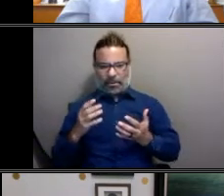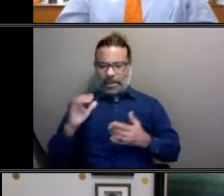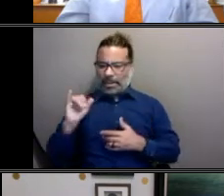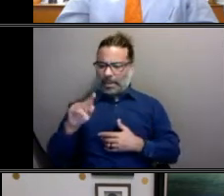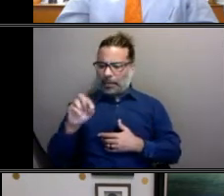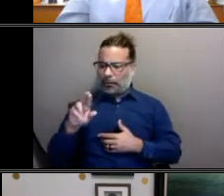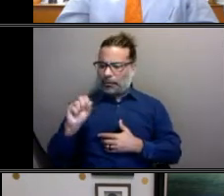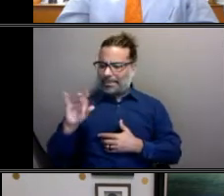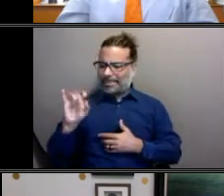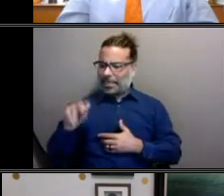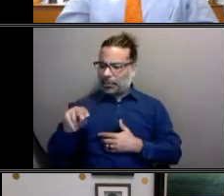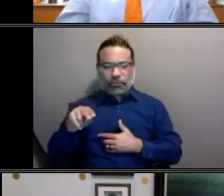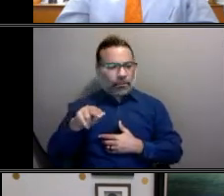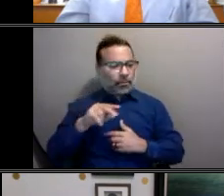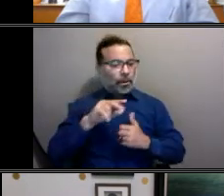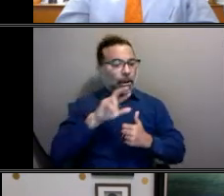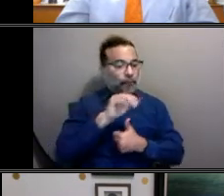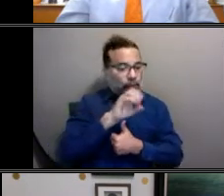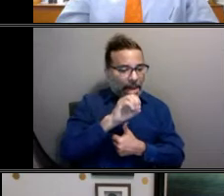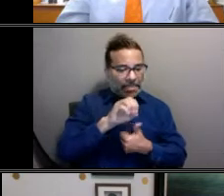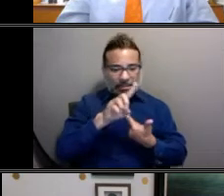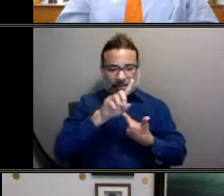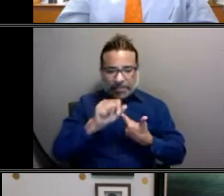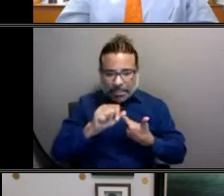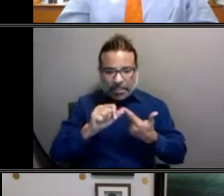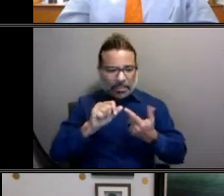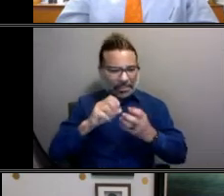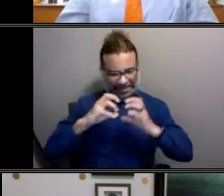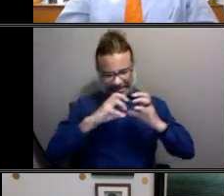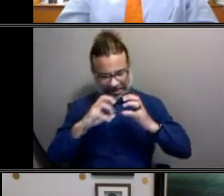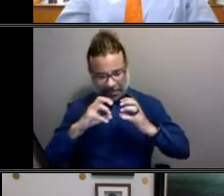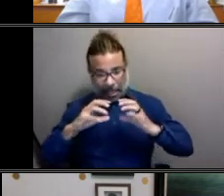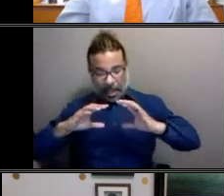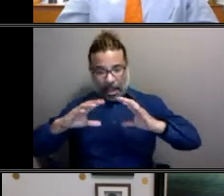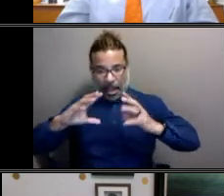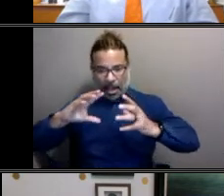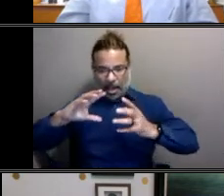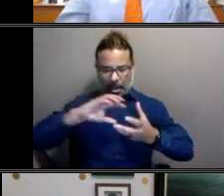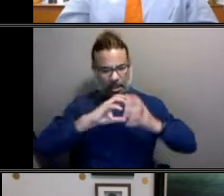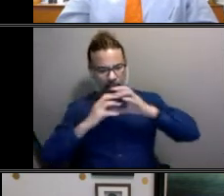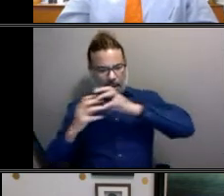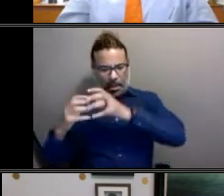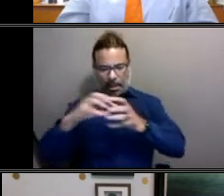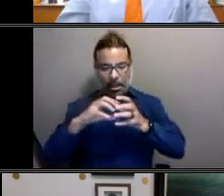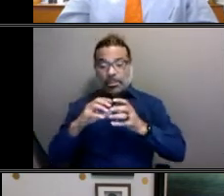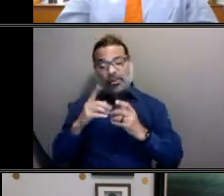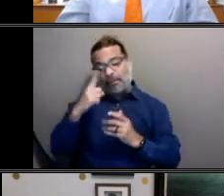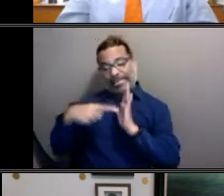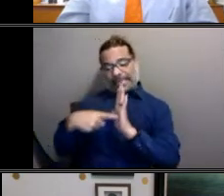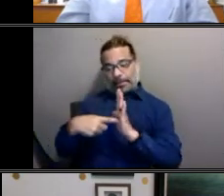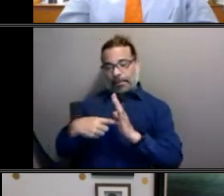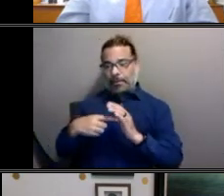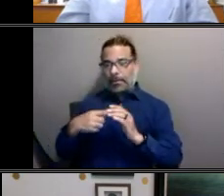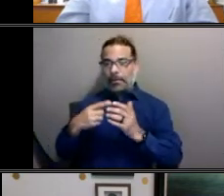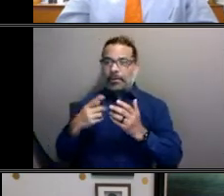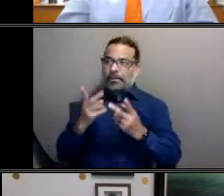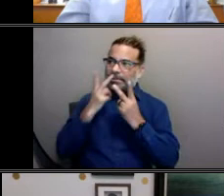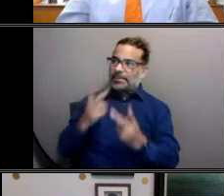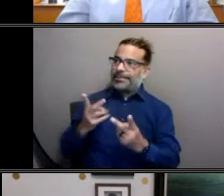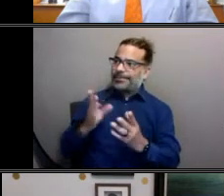Intersections of racial tension and disability. So for example, when we have seen